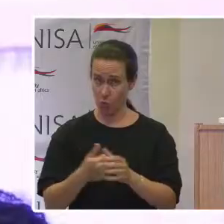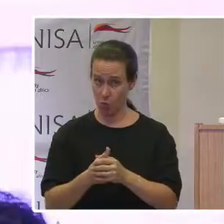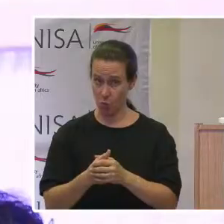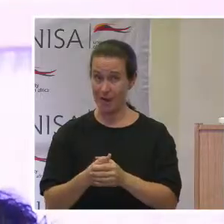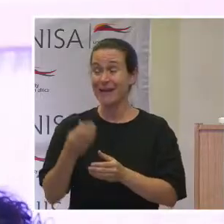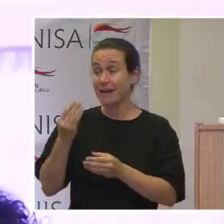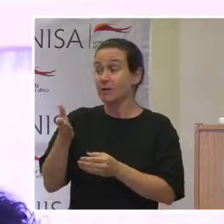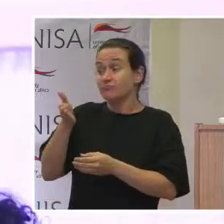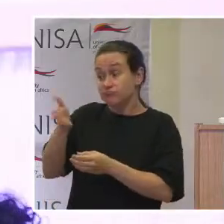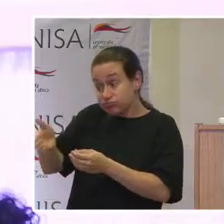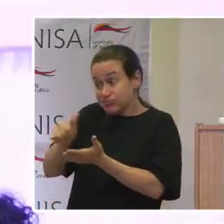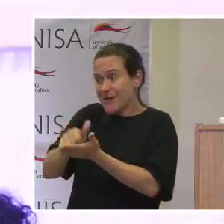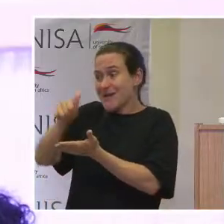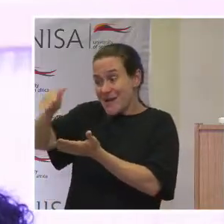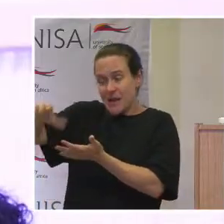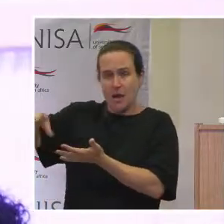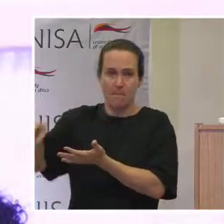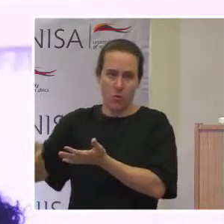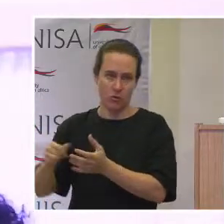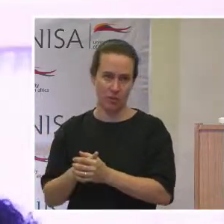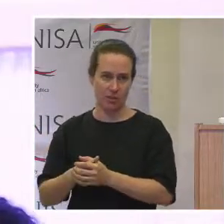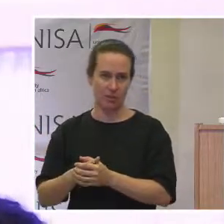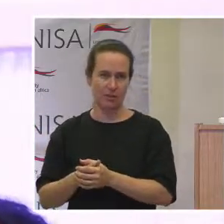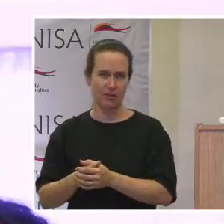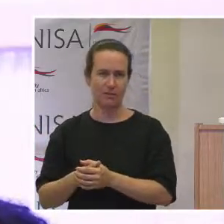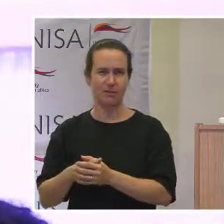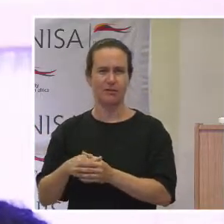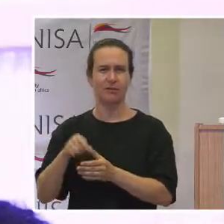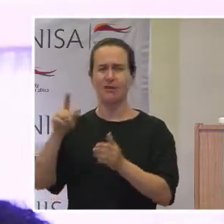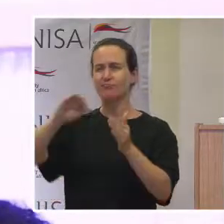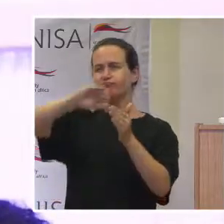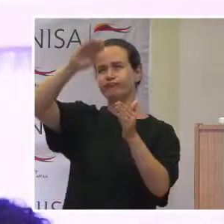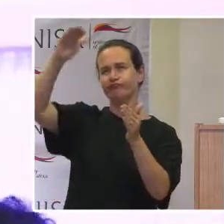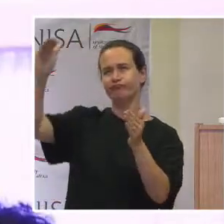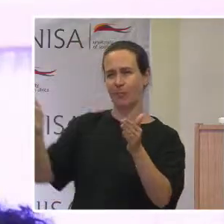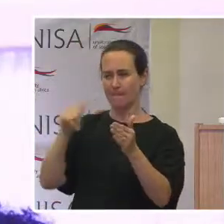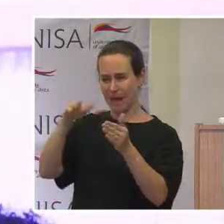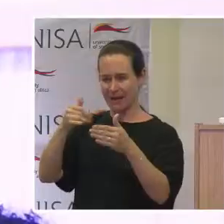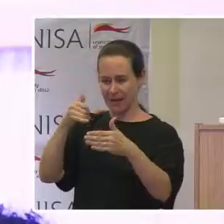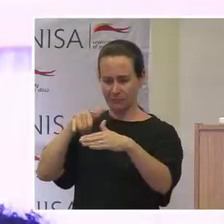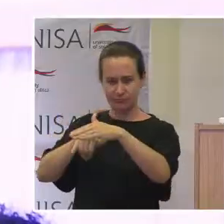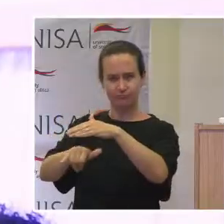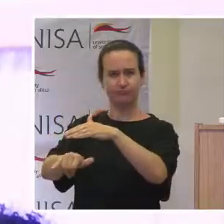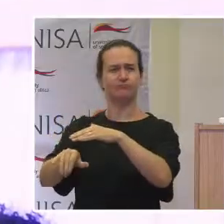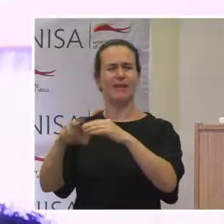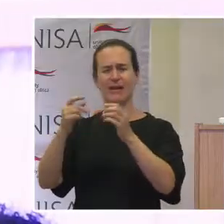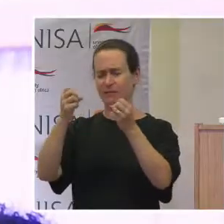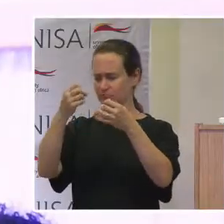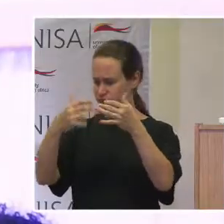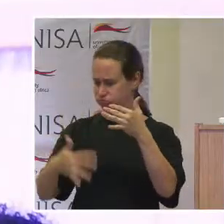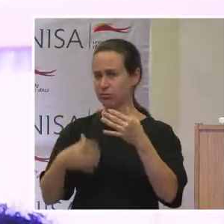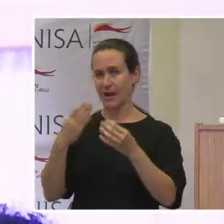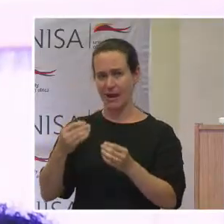the airport. Those are your VORs, your ILS, and all the other instruments